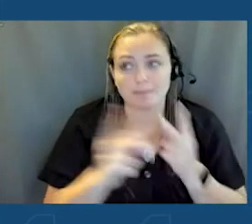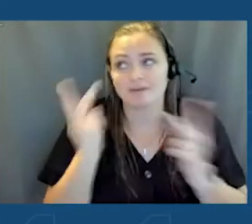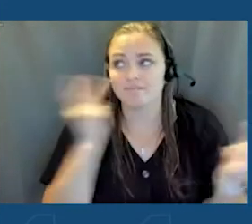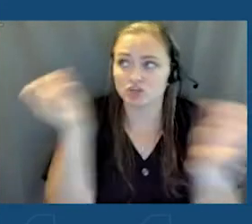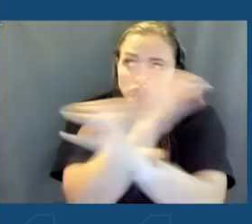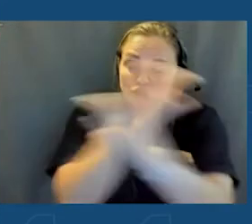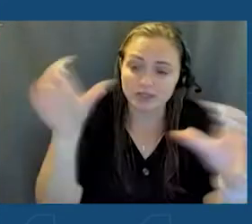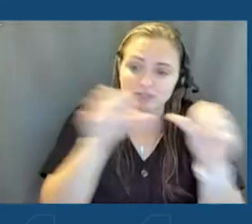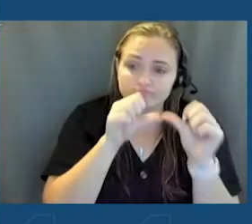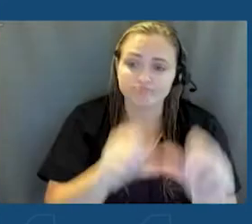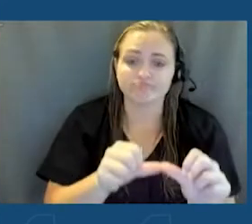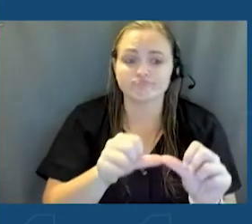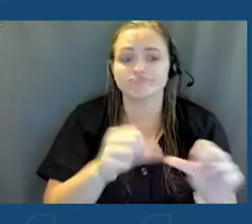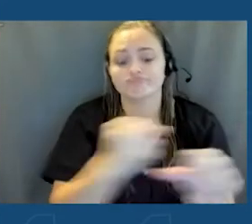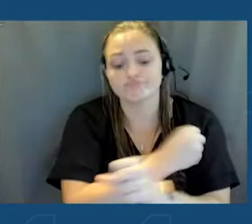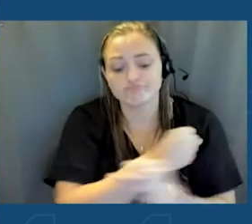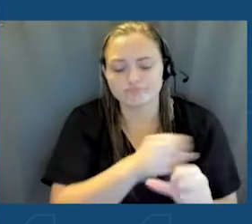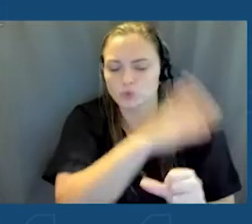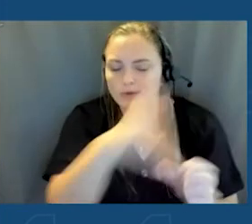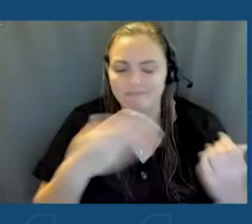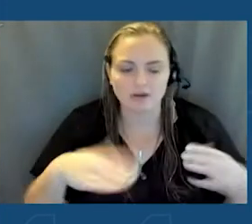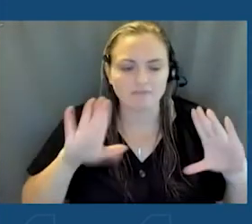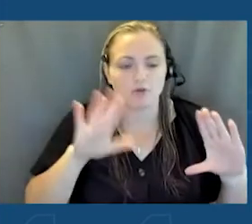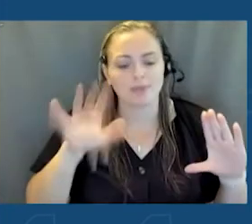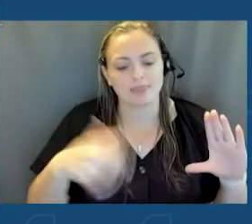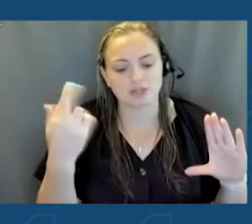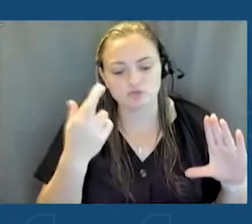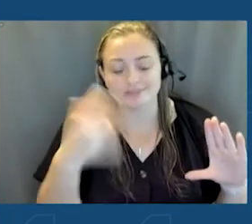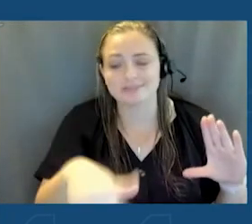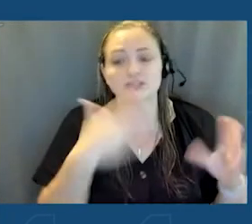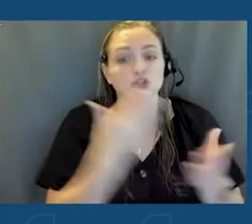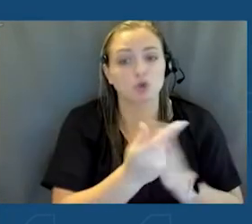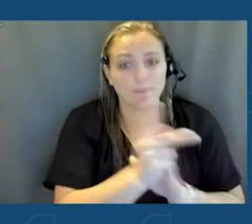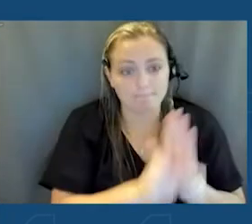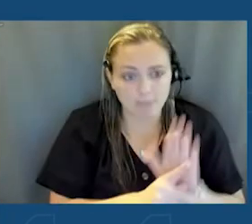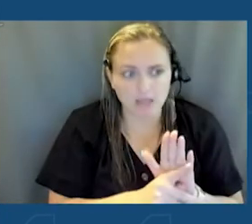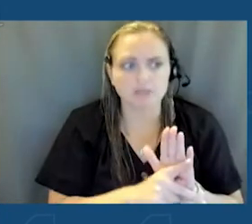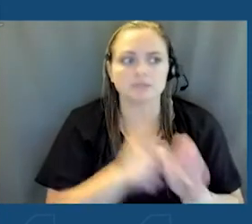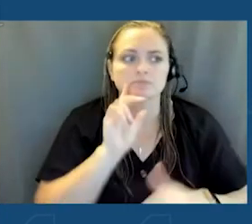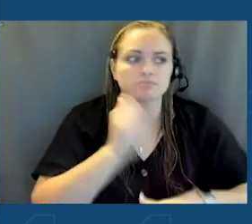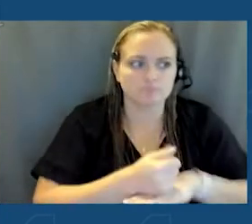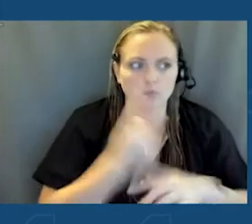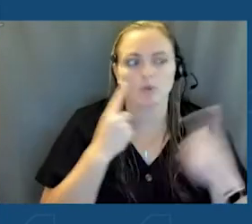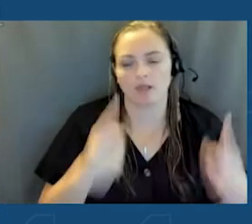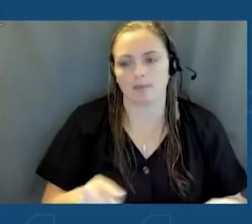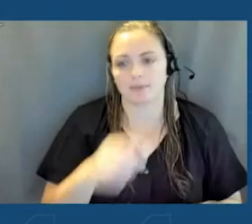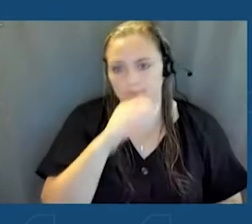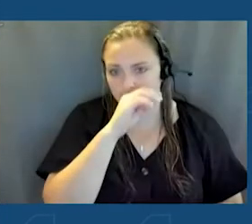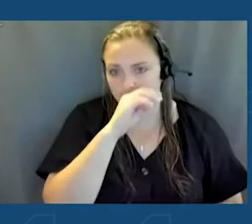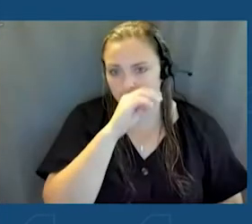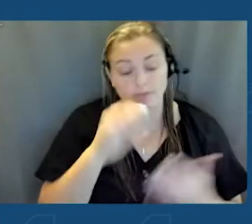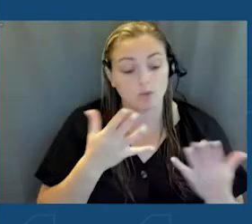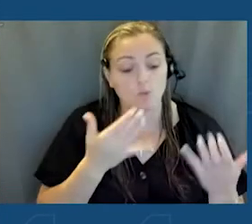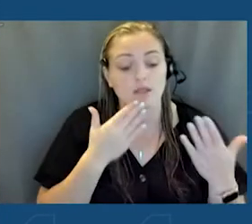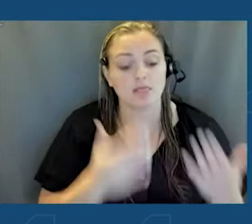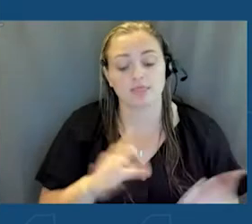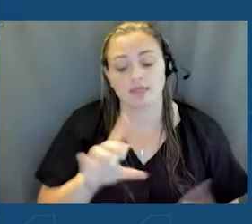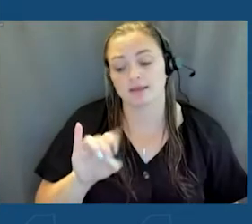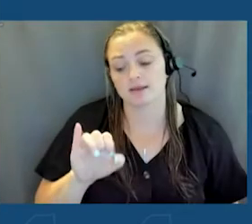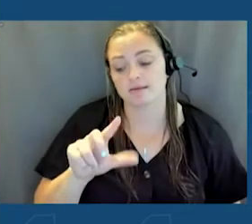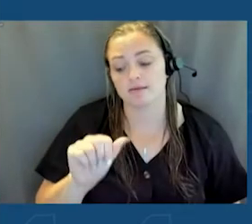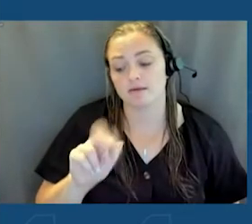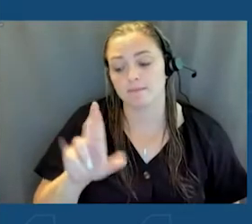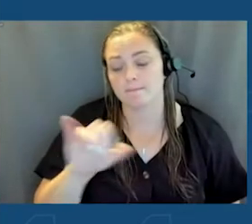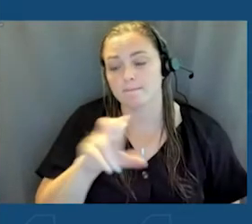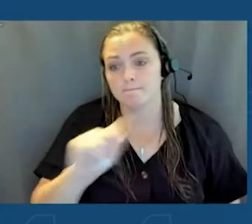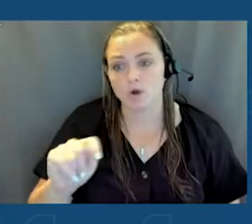tenacity to never, ever, ever give up. And that's why this good policy is coming to fruition. I want to thank Dia Bryant, our Executive